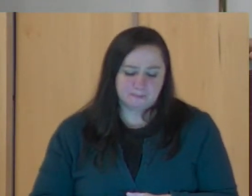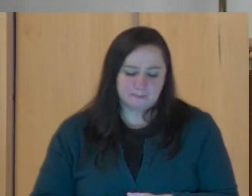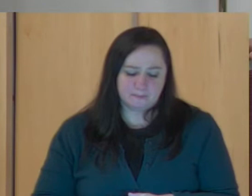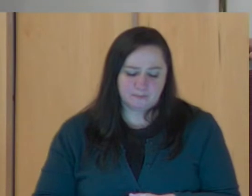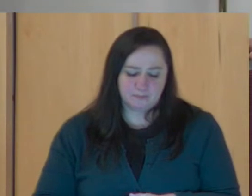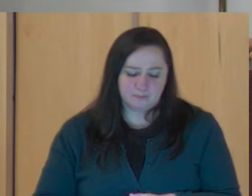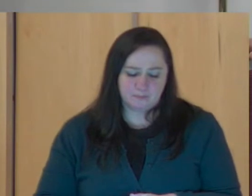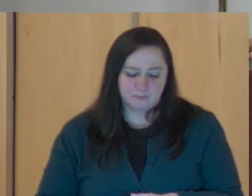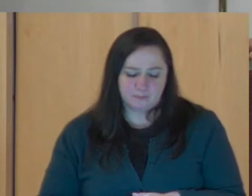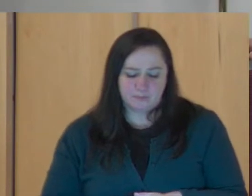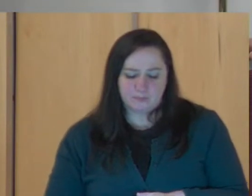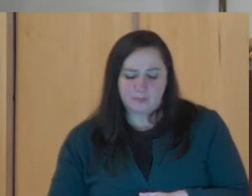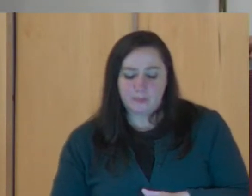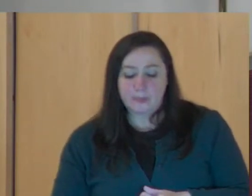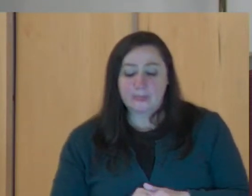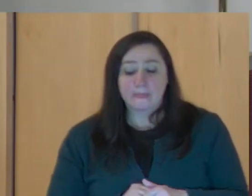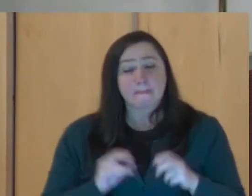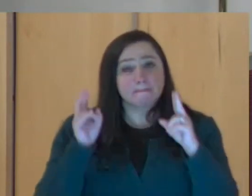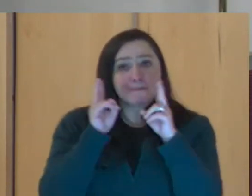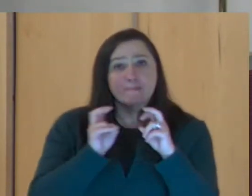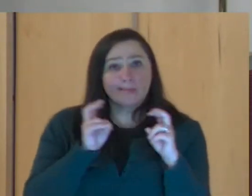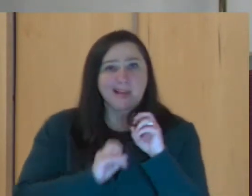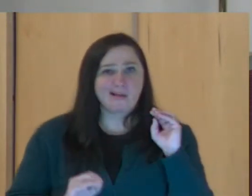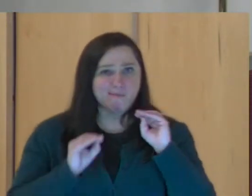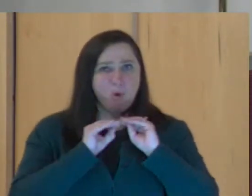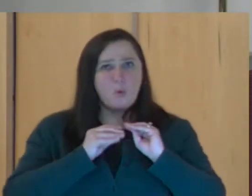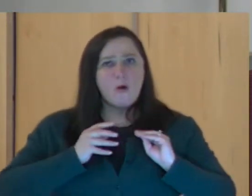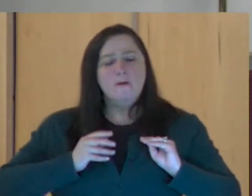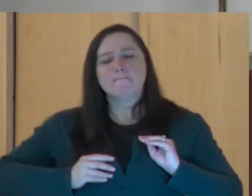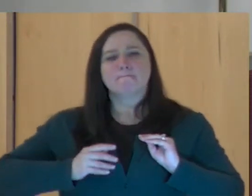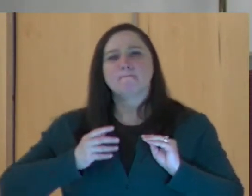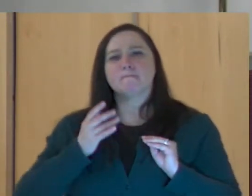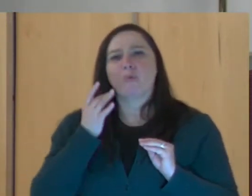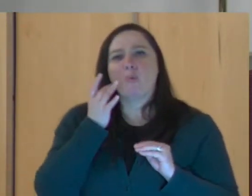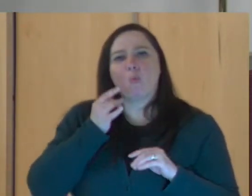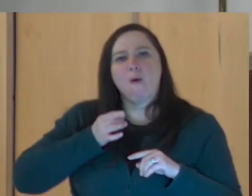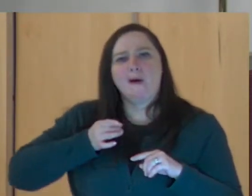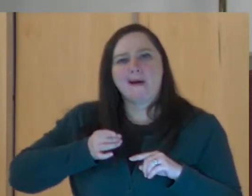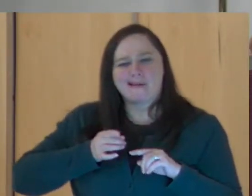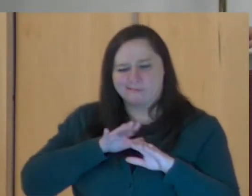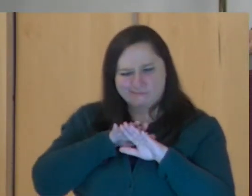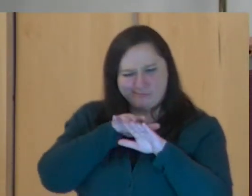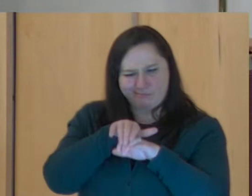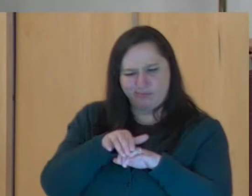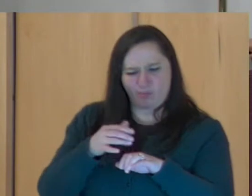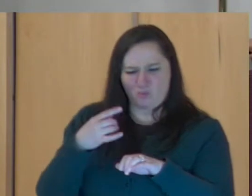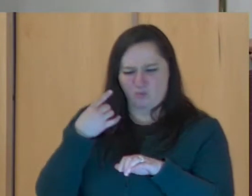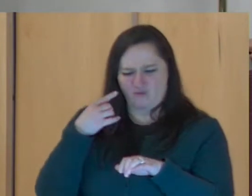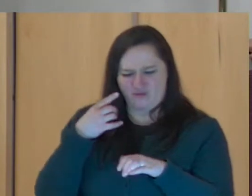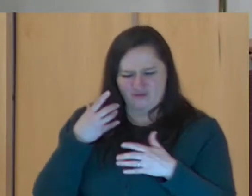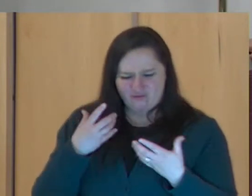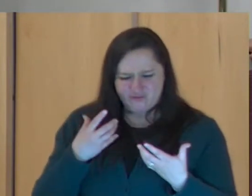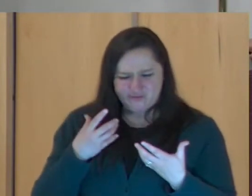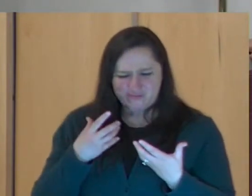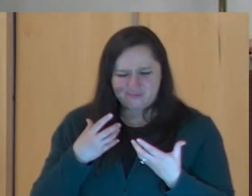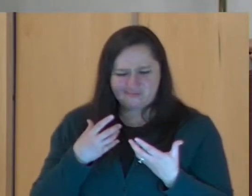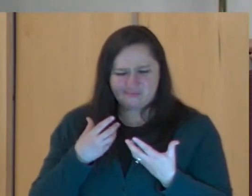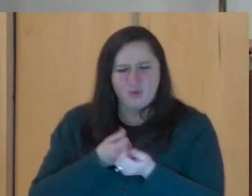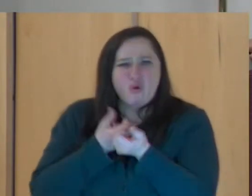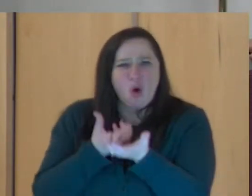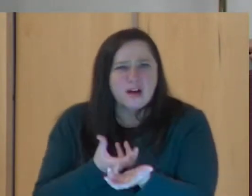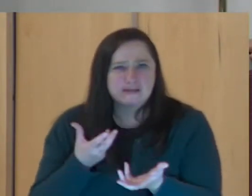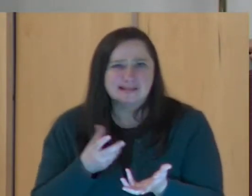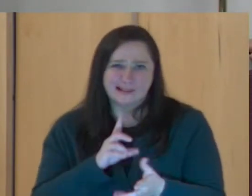And as you dig in more into what is it that makes hypocrisy what it is, it's really